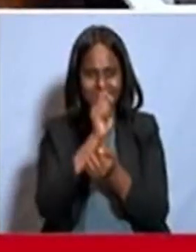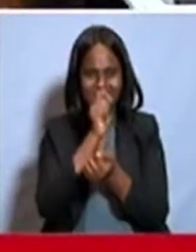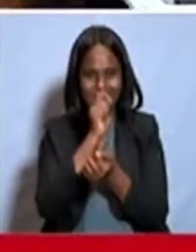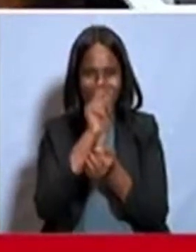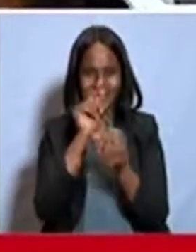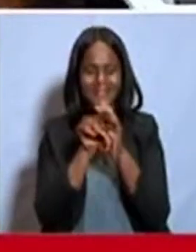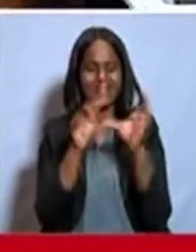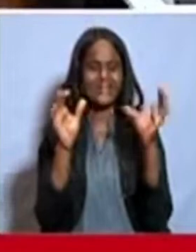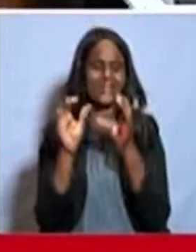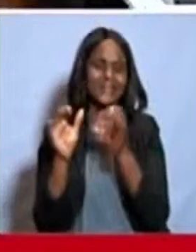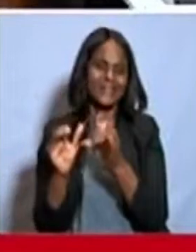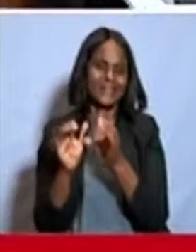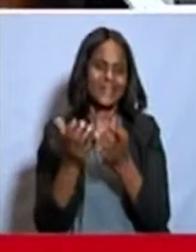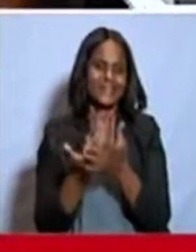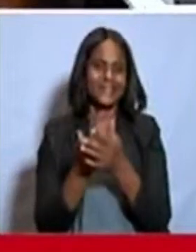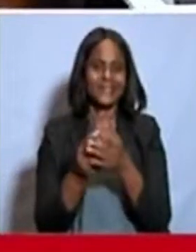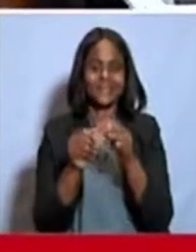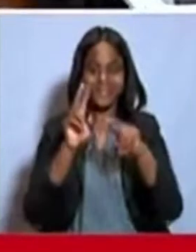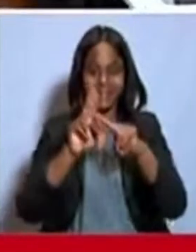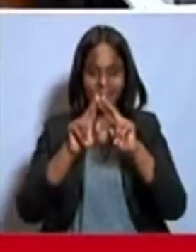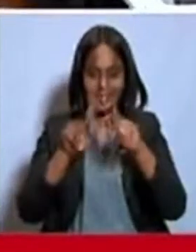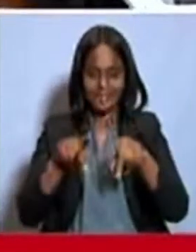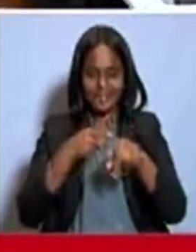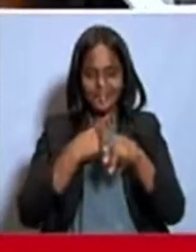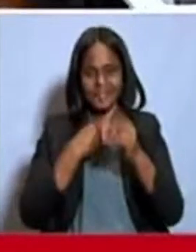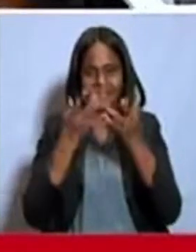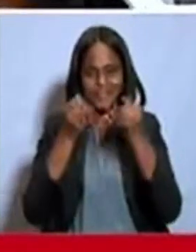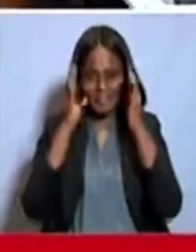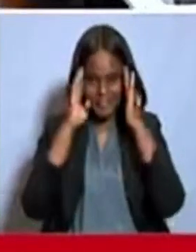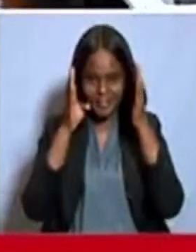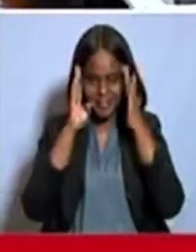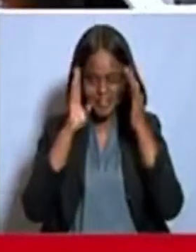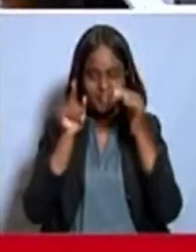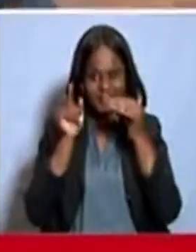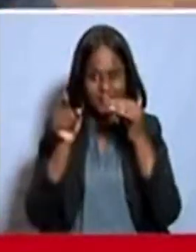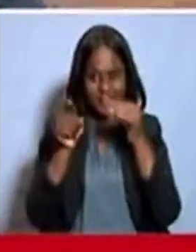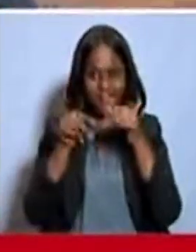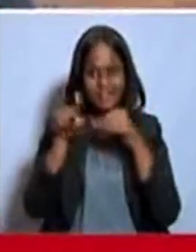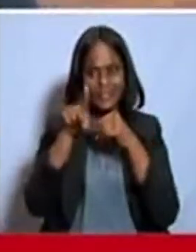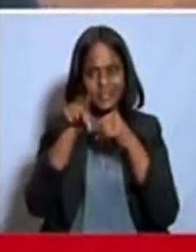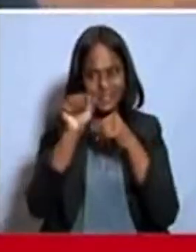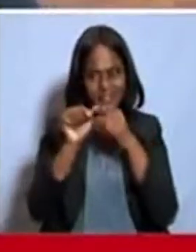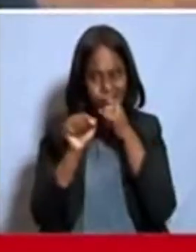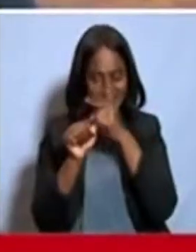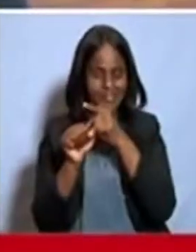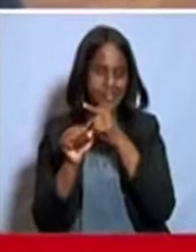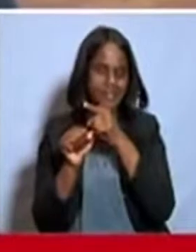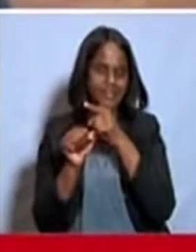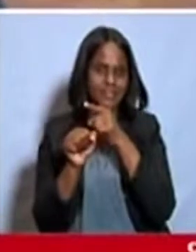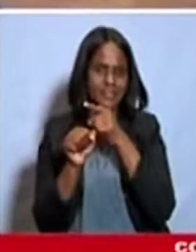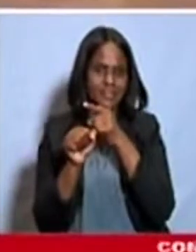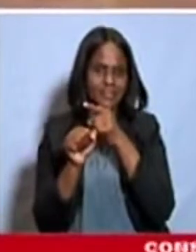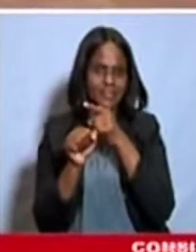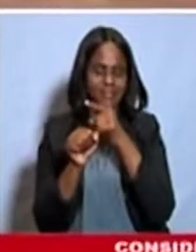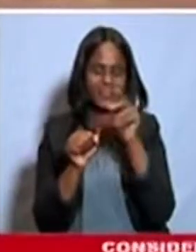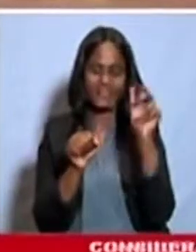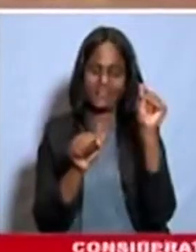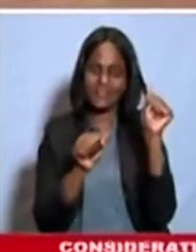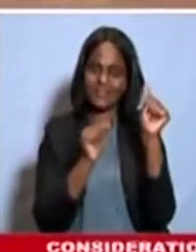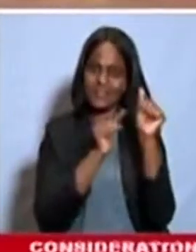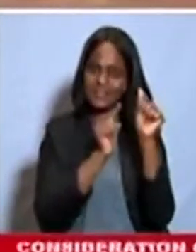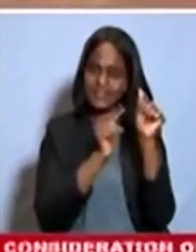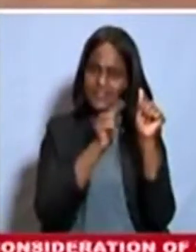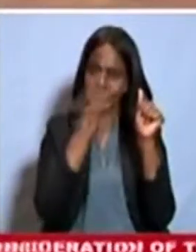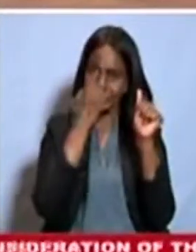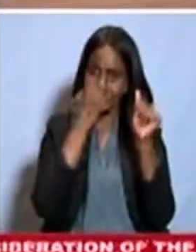committee. Mr. Chairman, I want to draw the attention of the PS to